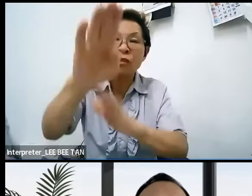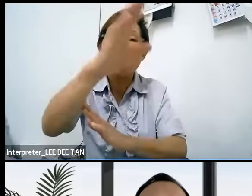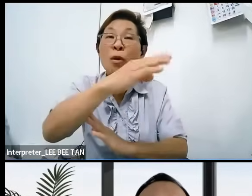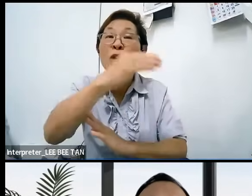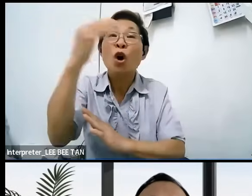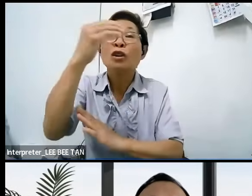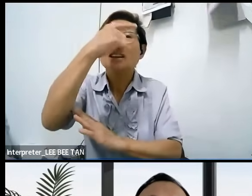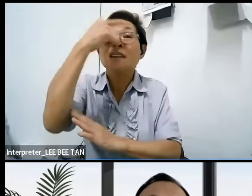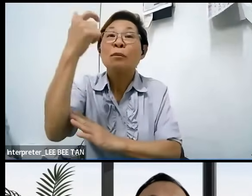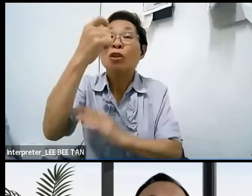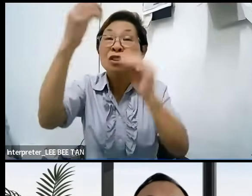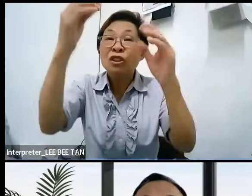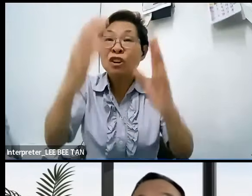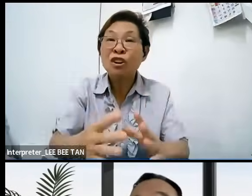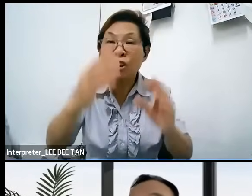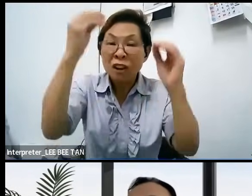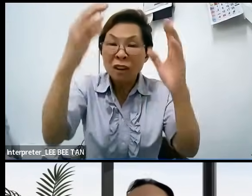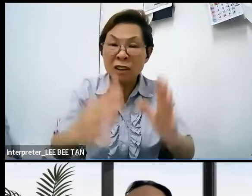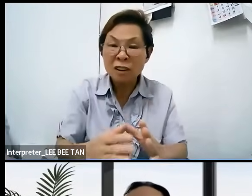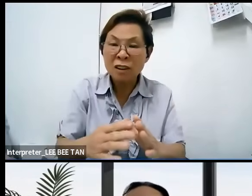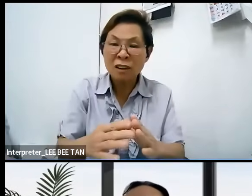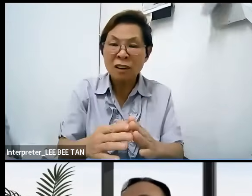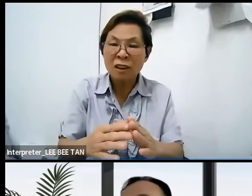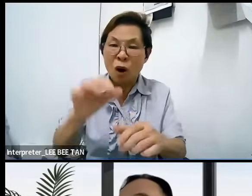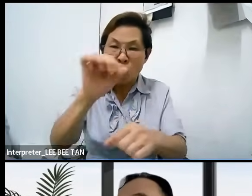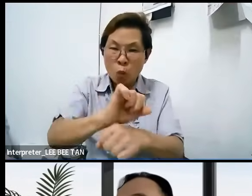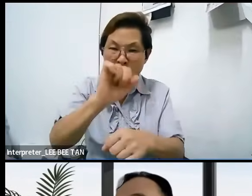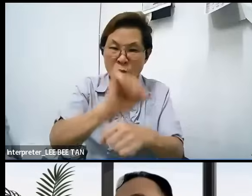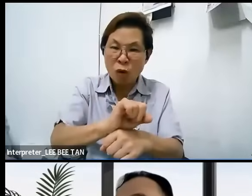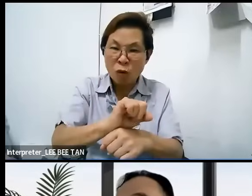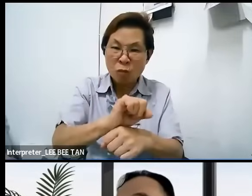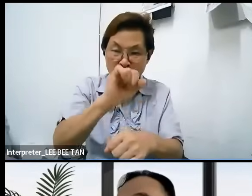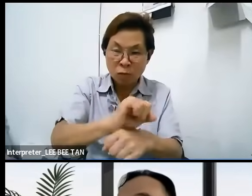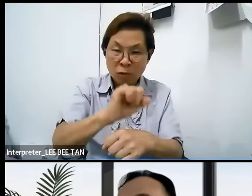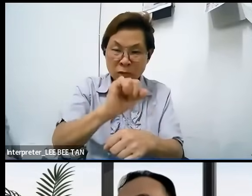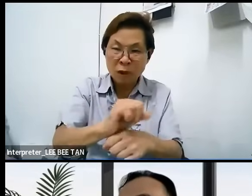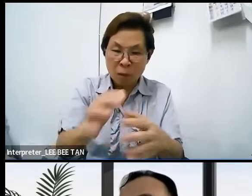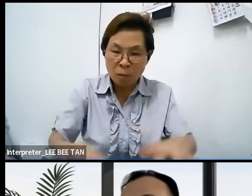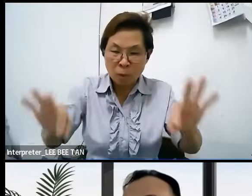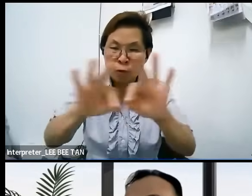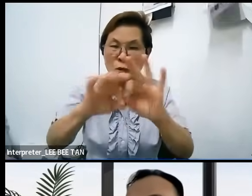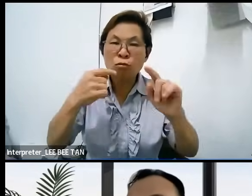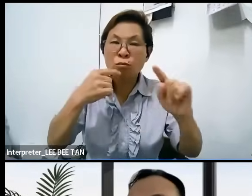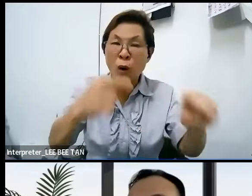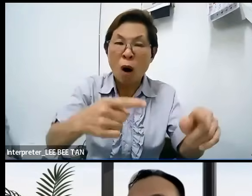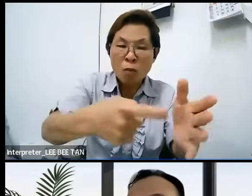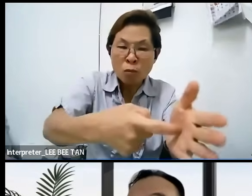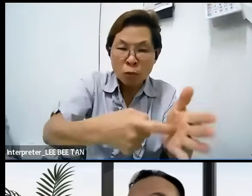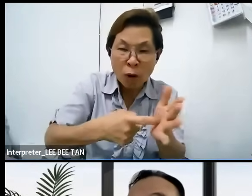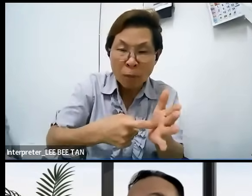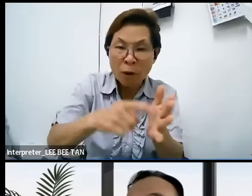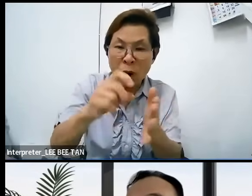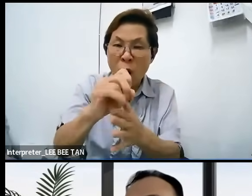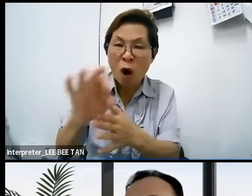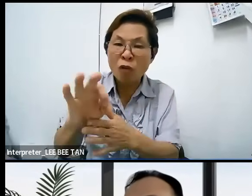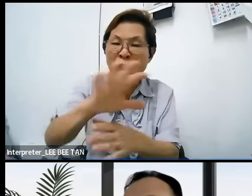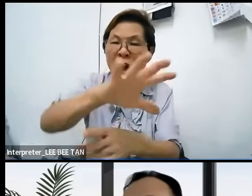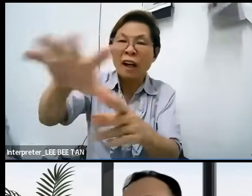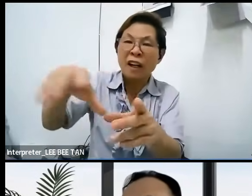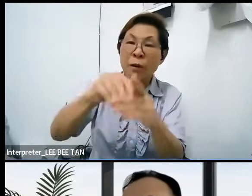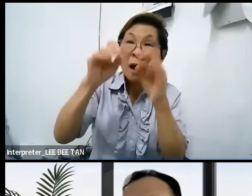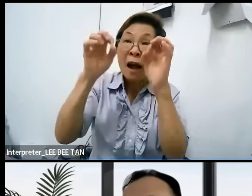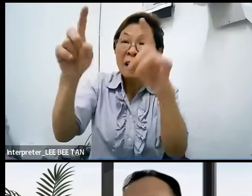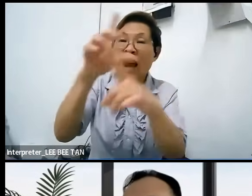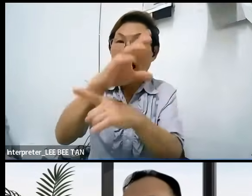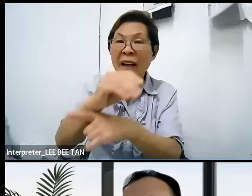the workforce is very important to respond to the requirements of inclusive education,